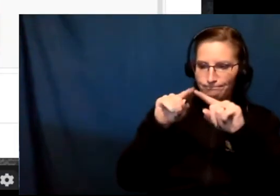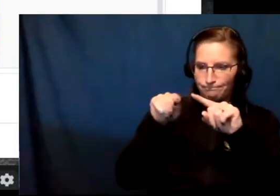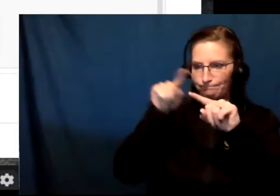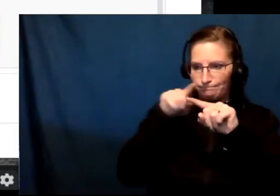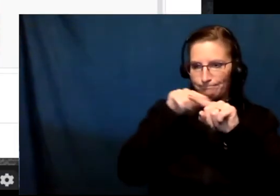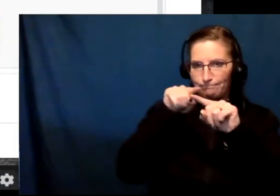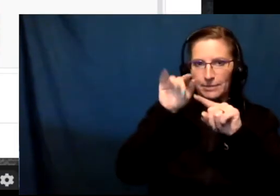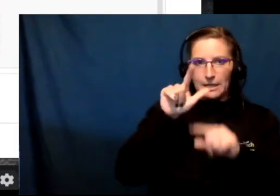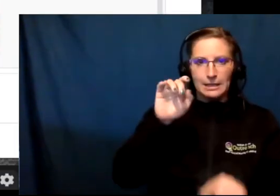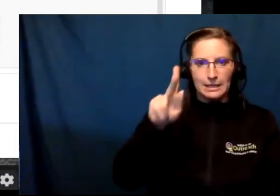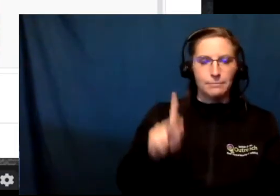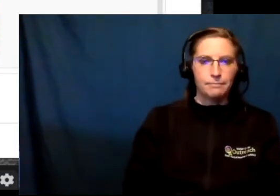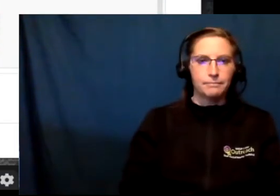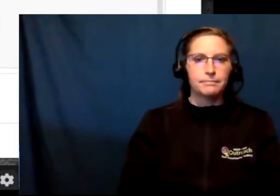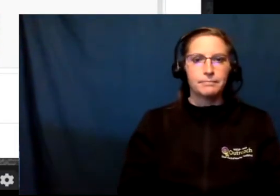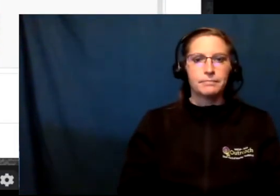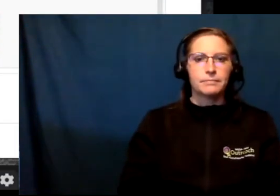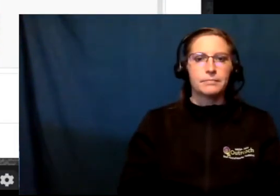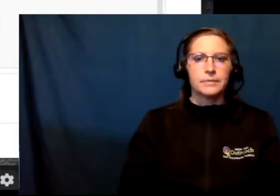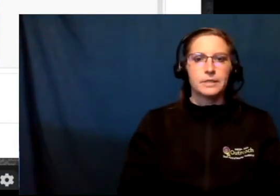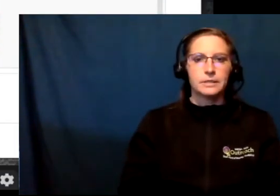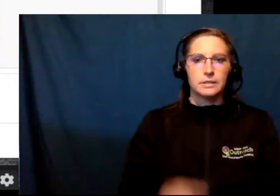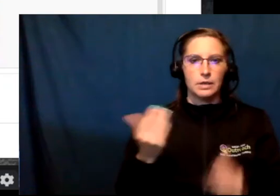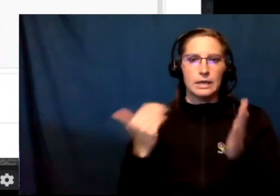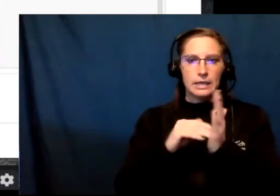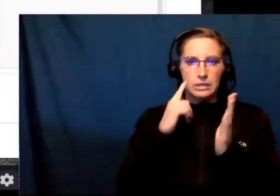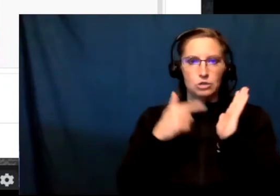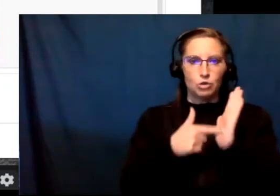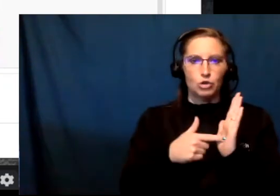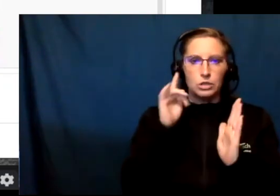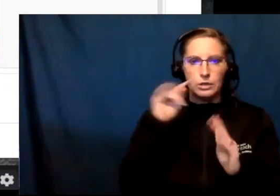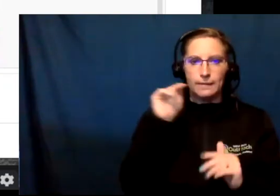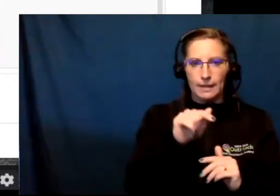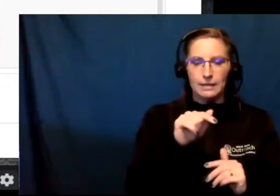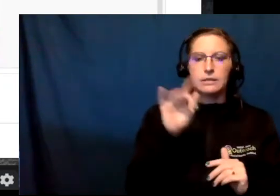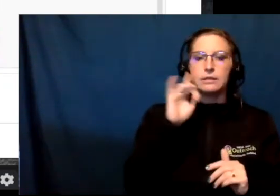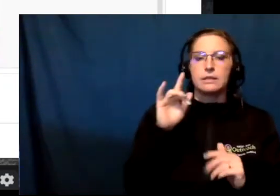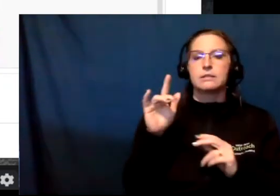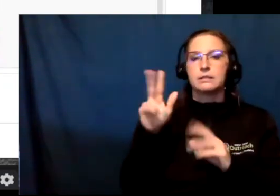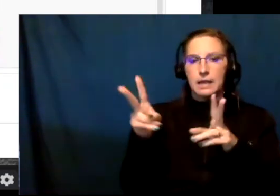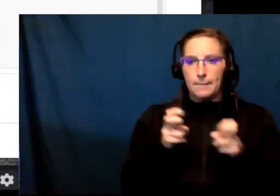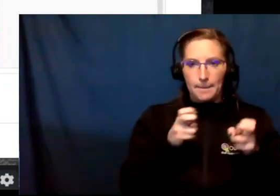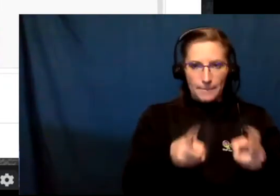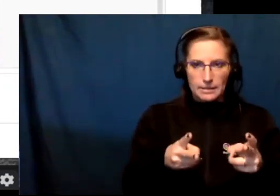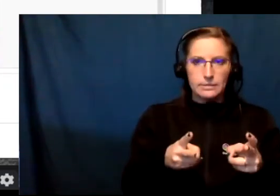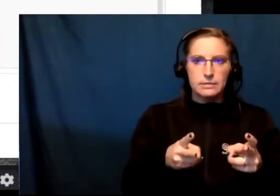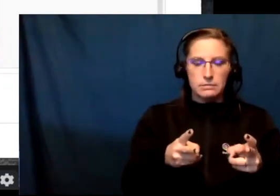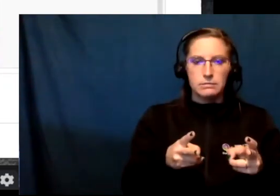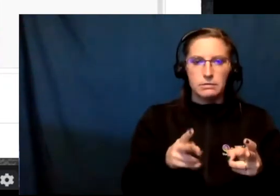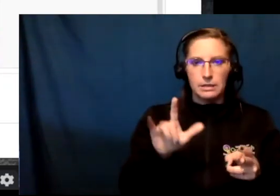link. So like, I can show you just one more time. So you just go to that link button and then you copy